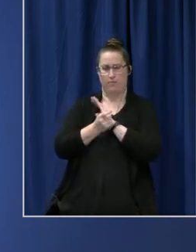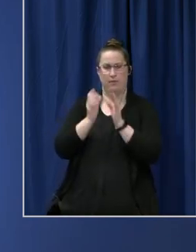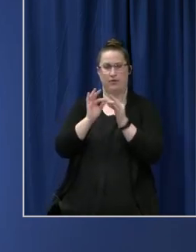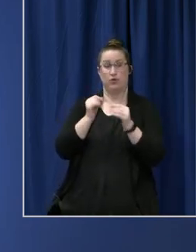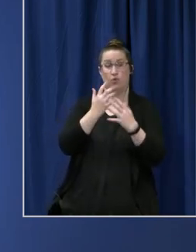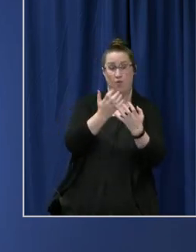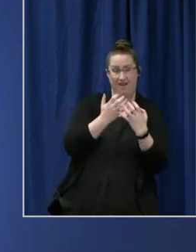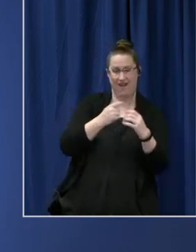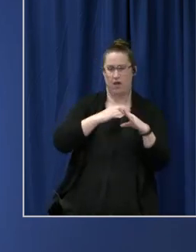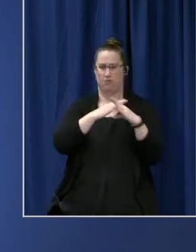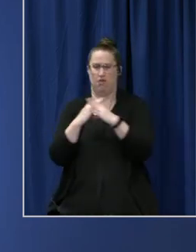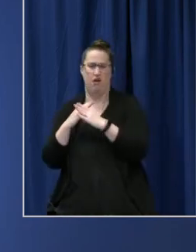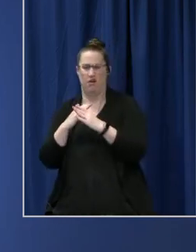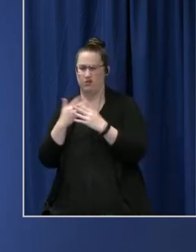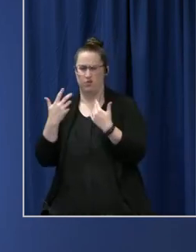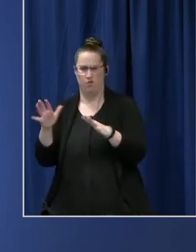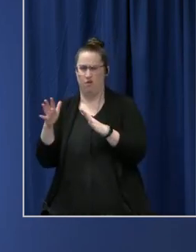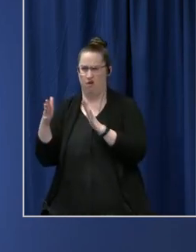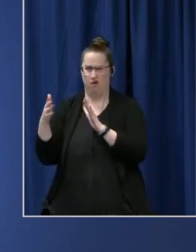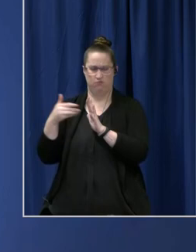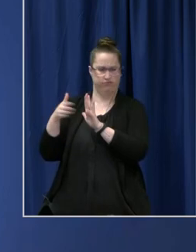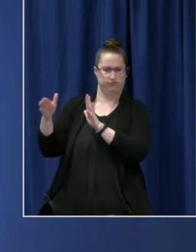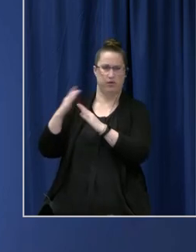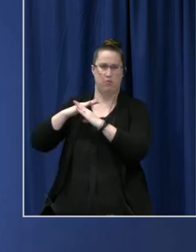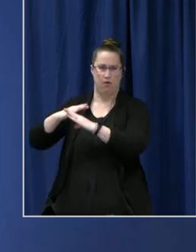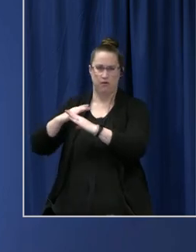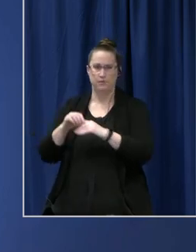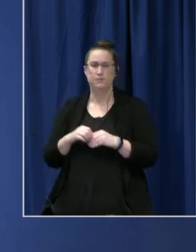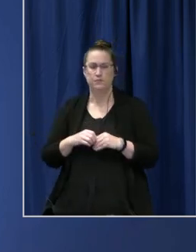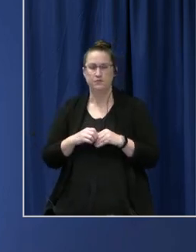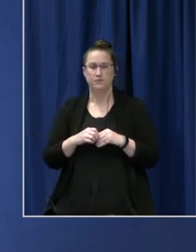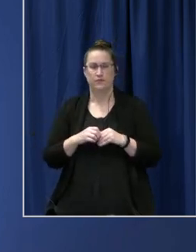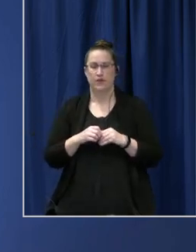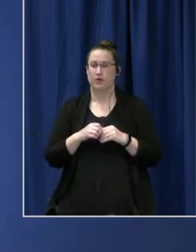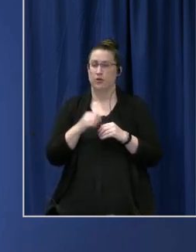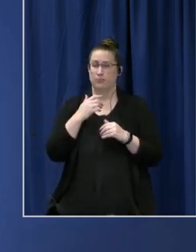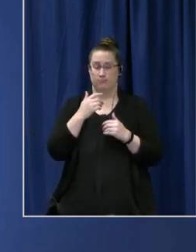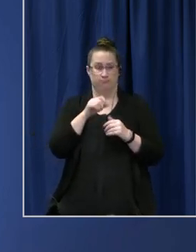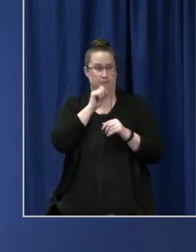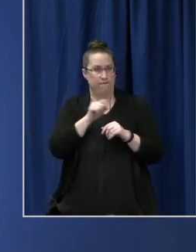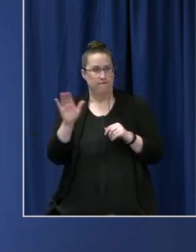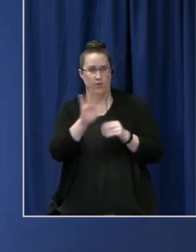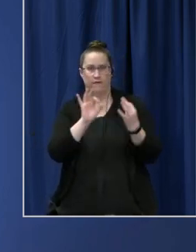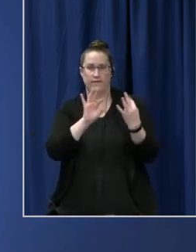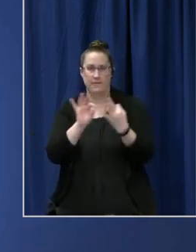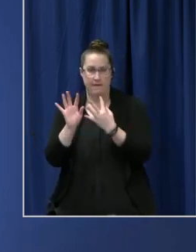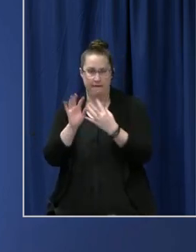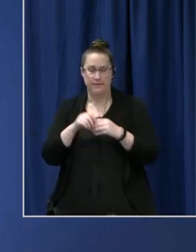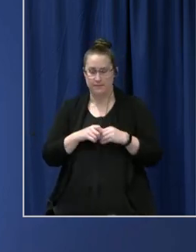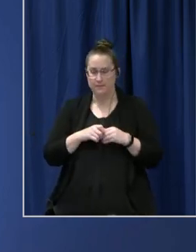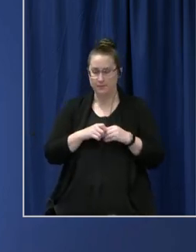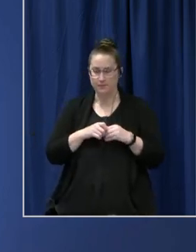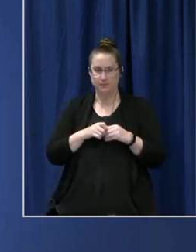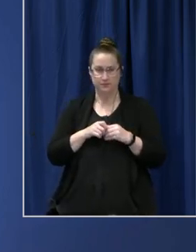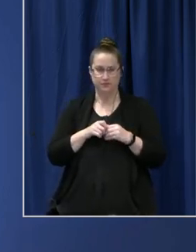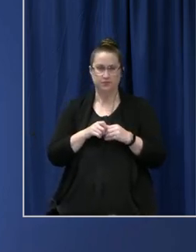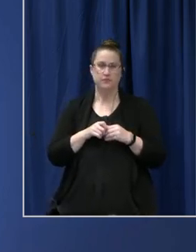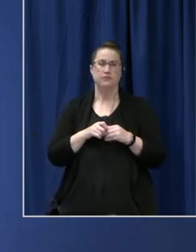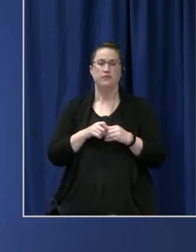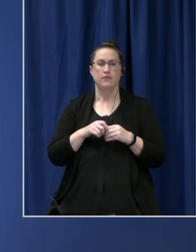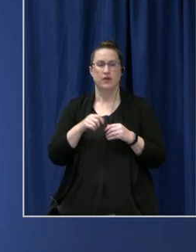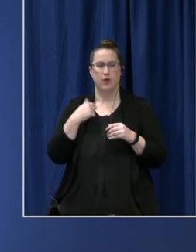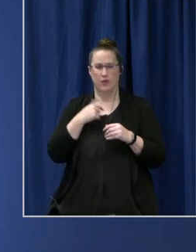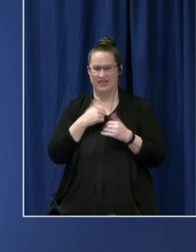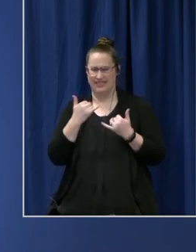block them from getting the ones they don't want. Now, we'd love to have your feedback on this subject, because while we're in the early